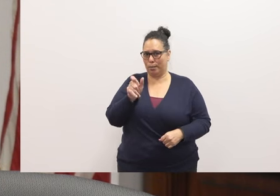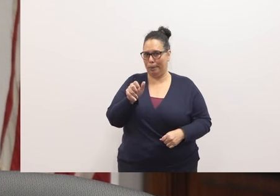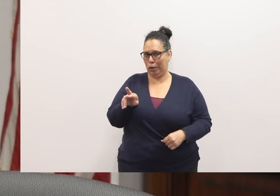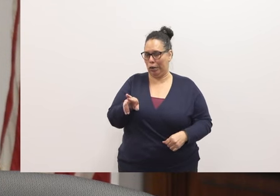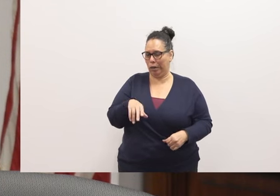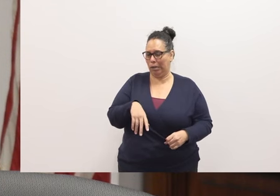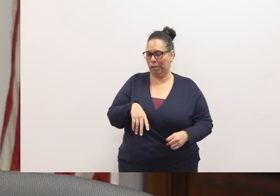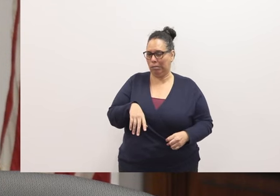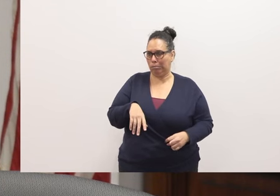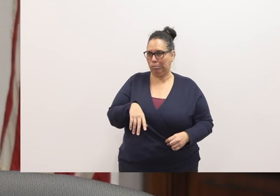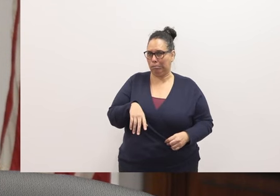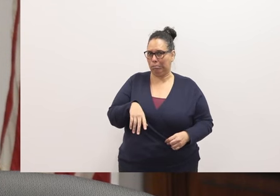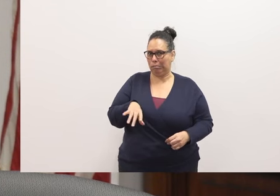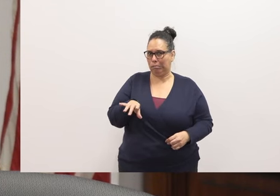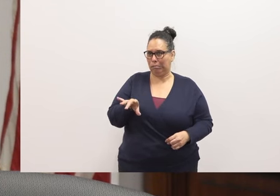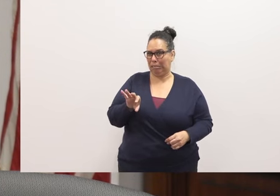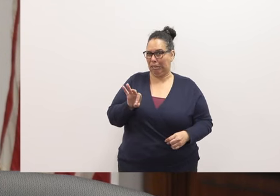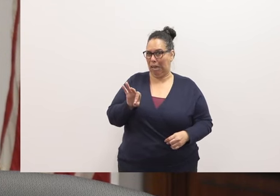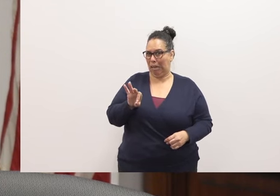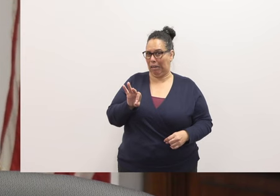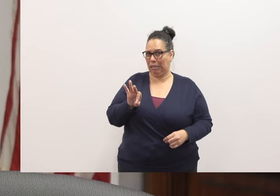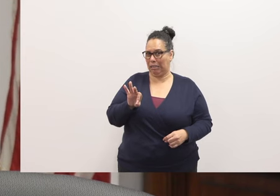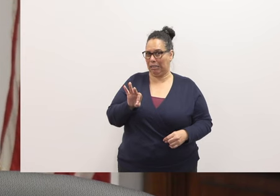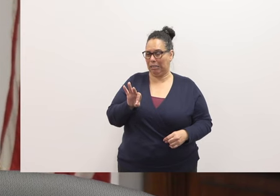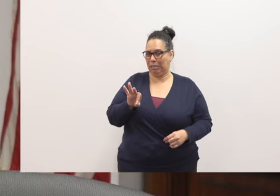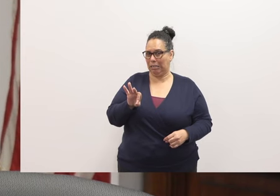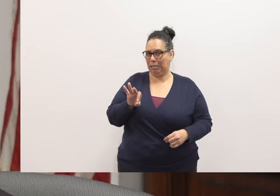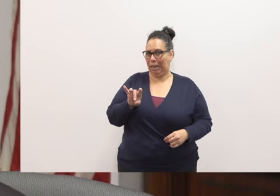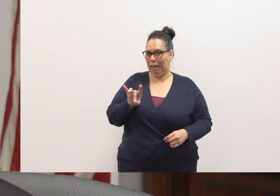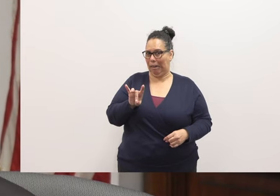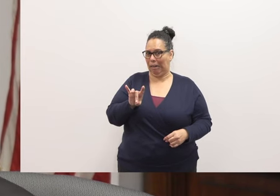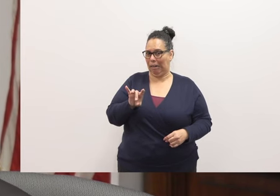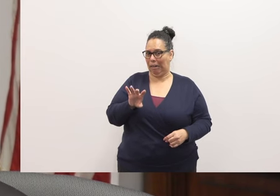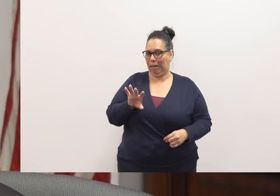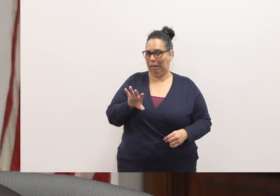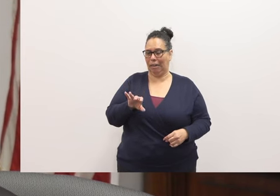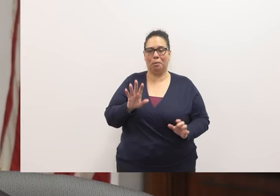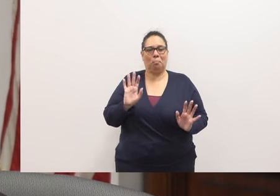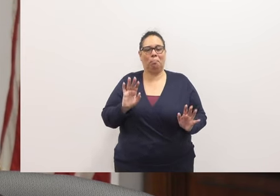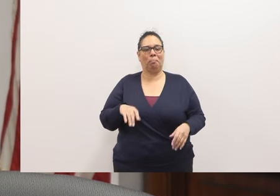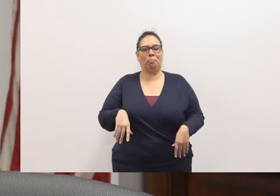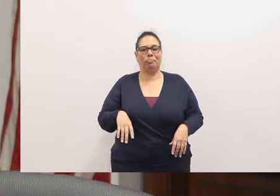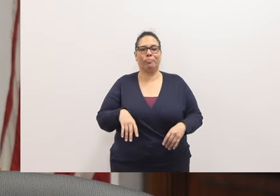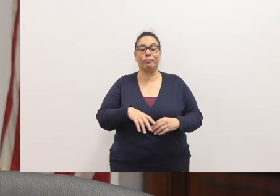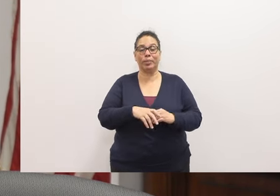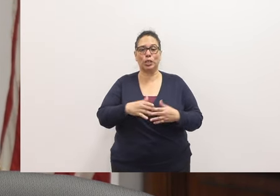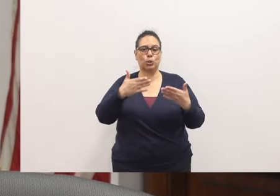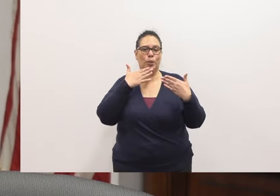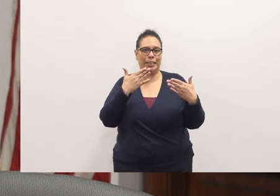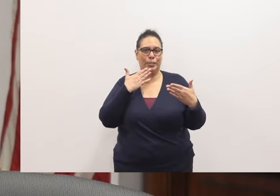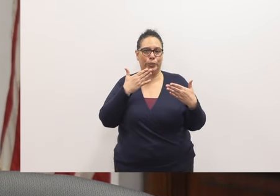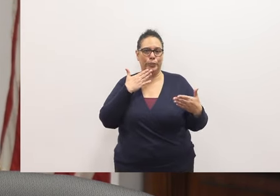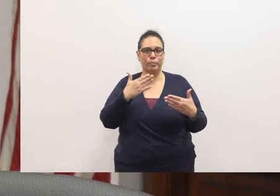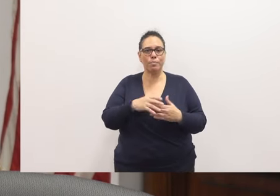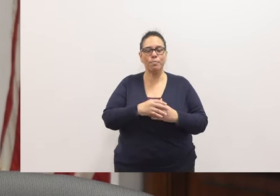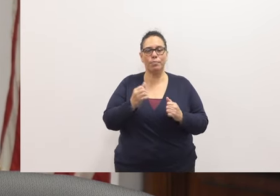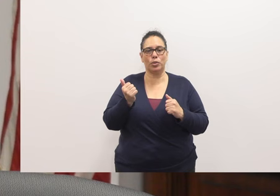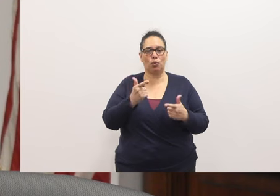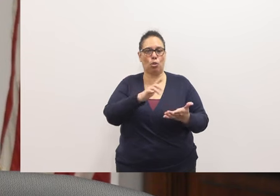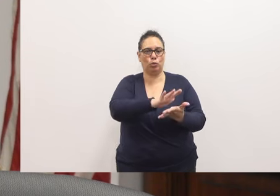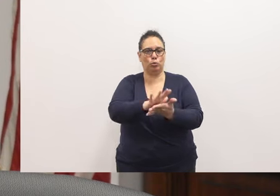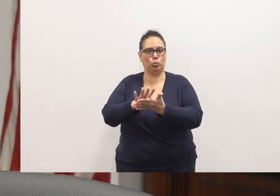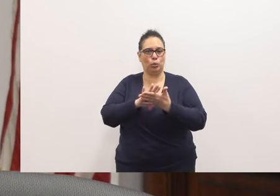Eight, nine, okay. 48 days after spring. That's right. So thank you to all the